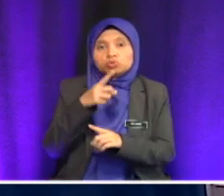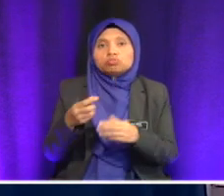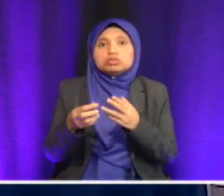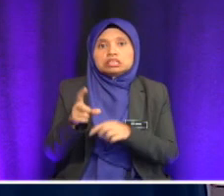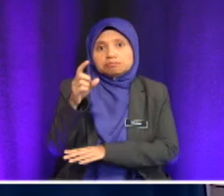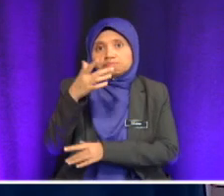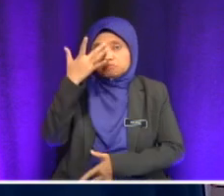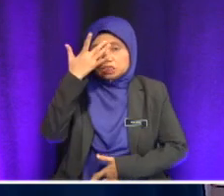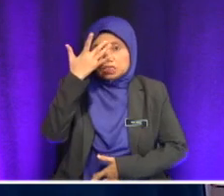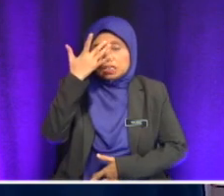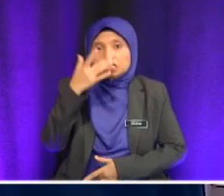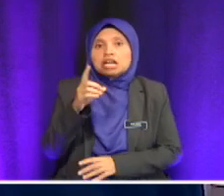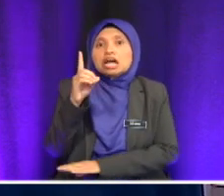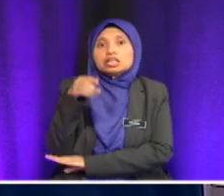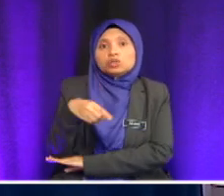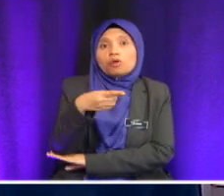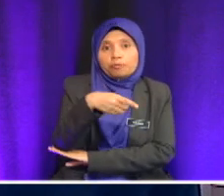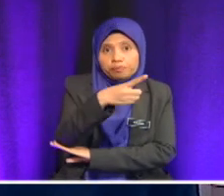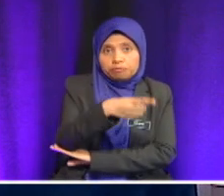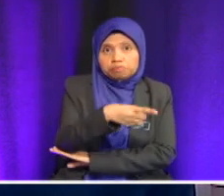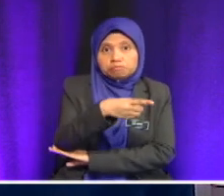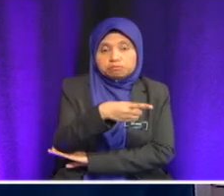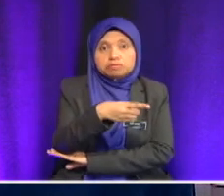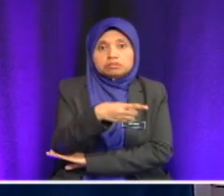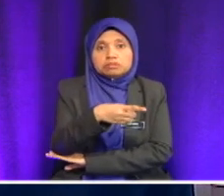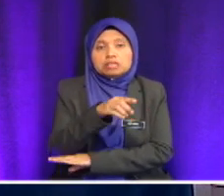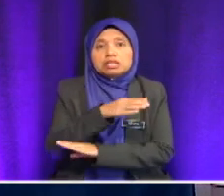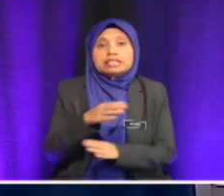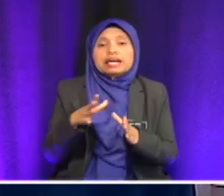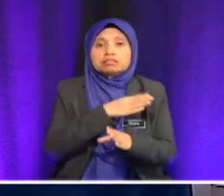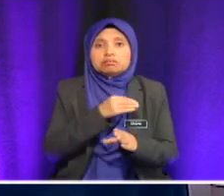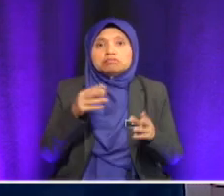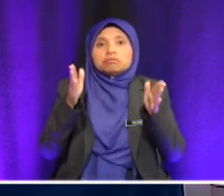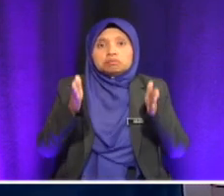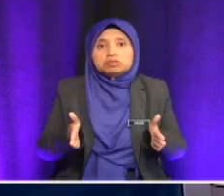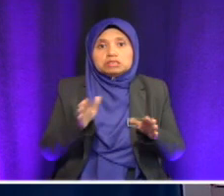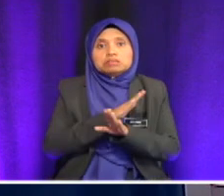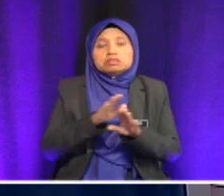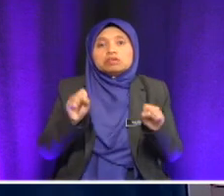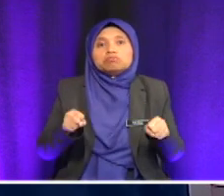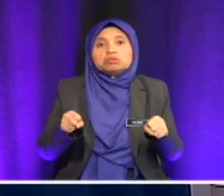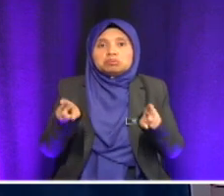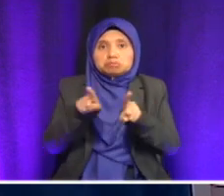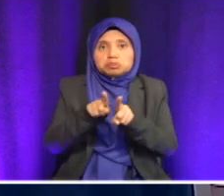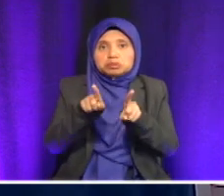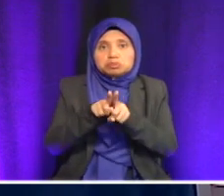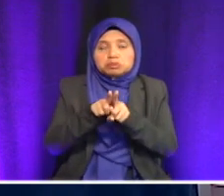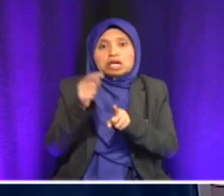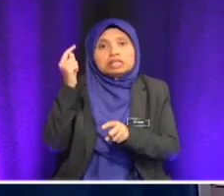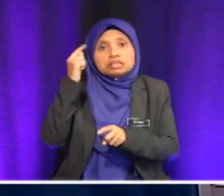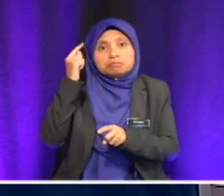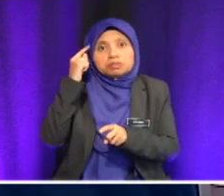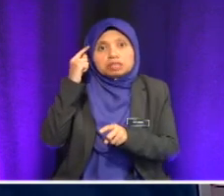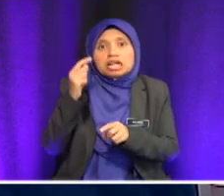waters. The dolphin had saved their lives and had accomplished something that humans had not been able to. It reminds us that even though we might